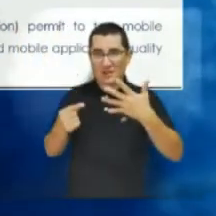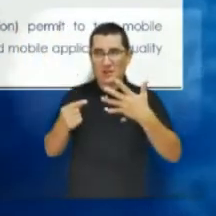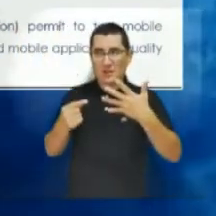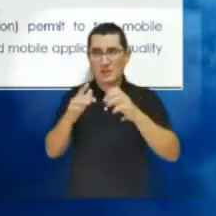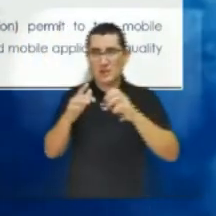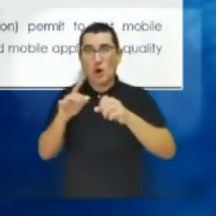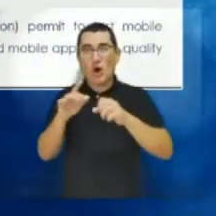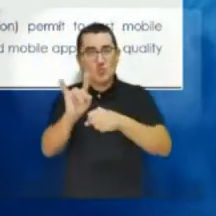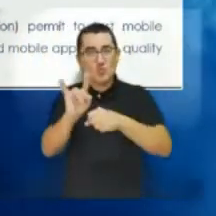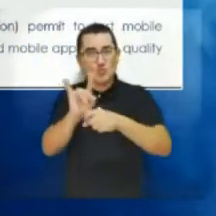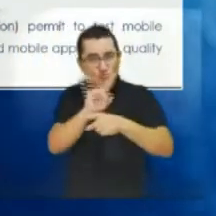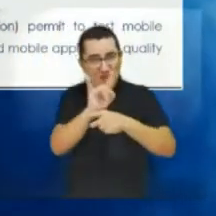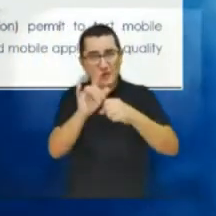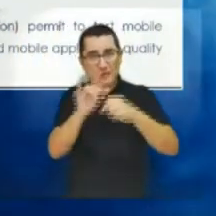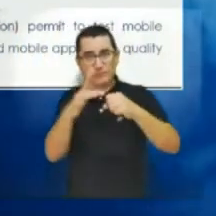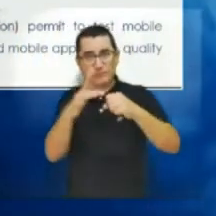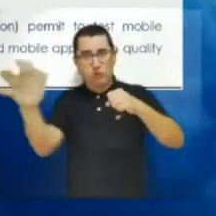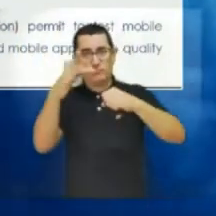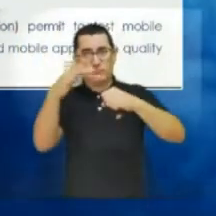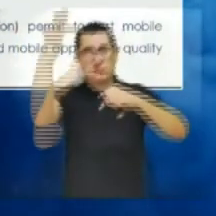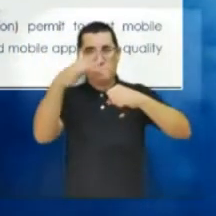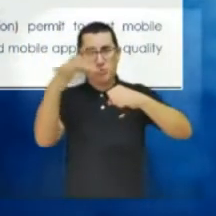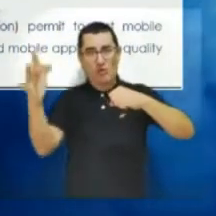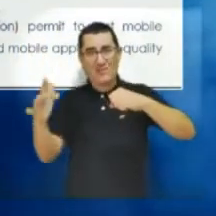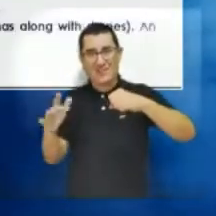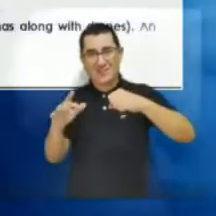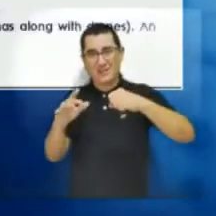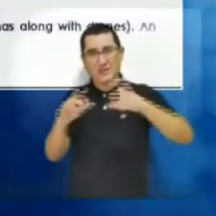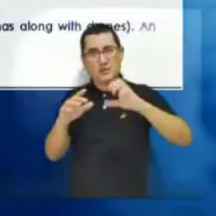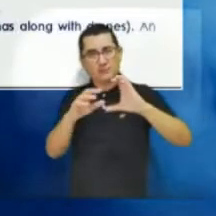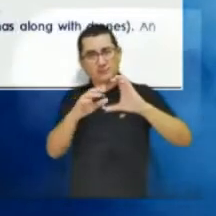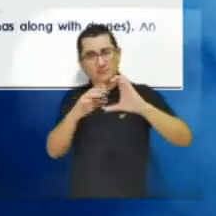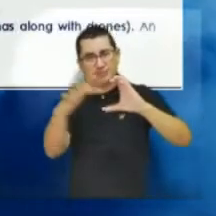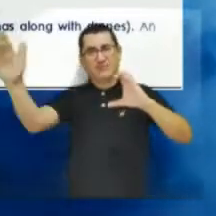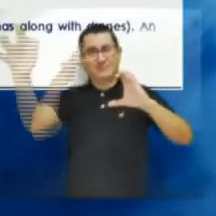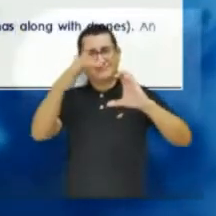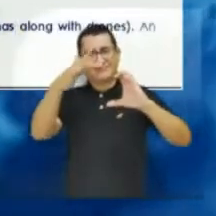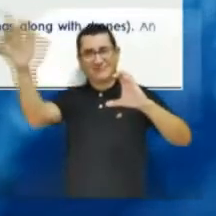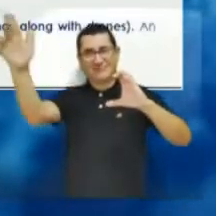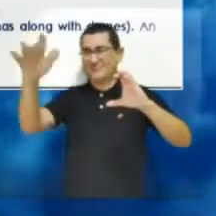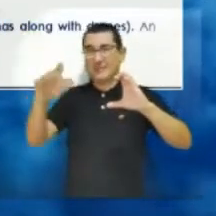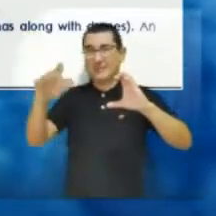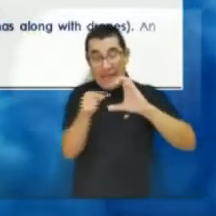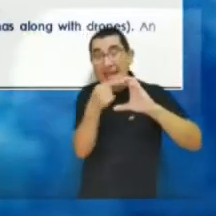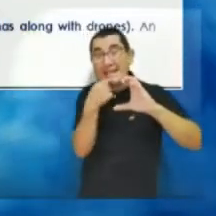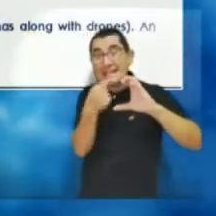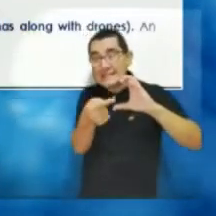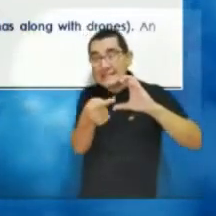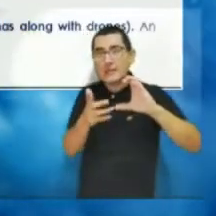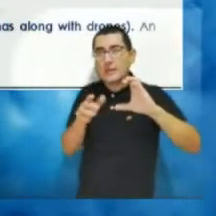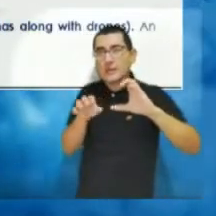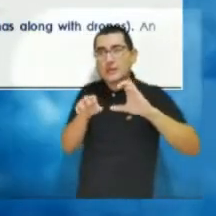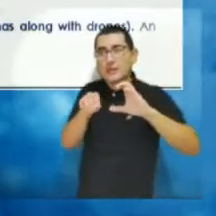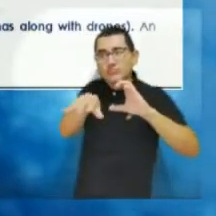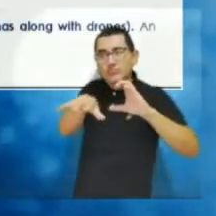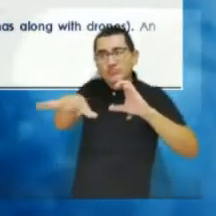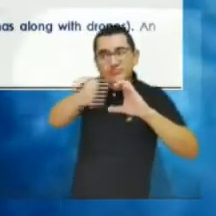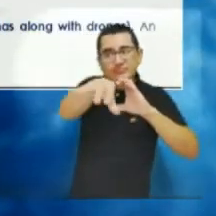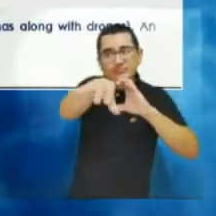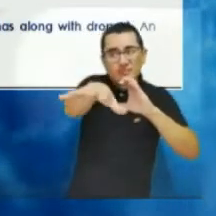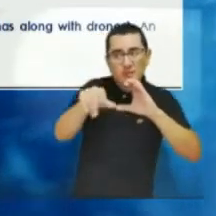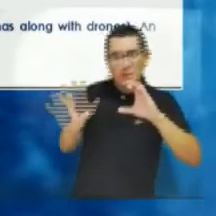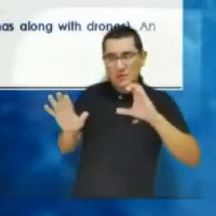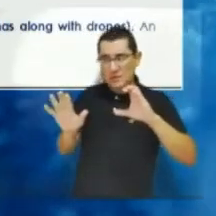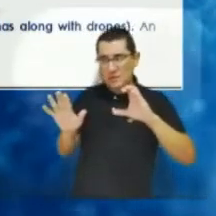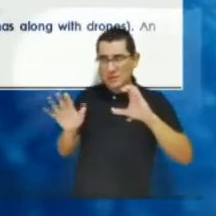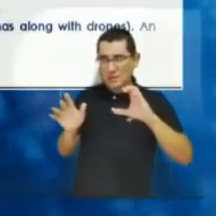airlines. So we need new equipment and software. For spectrum monitoring, we also have a project about using drones, but